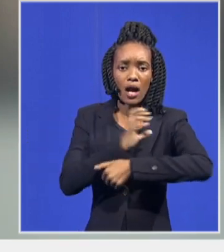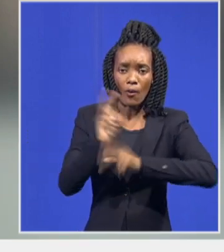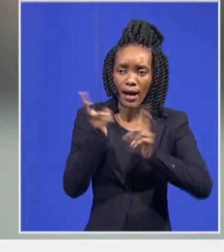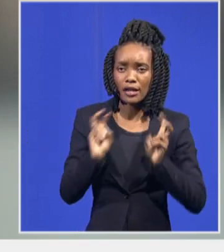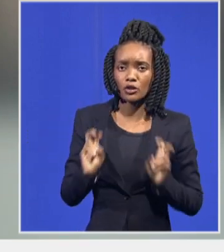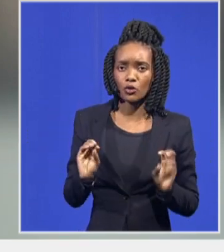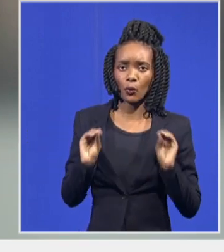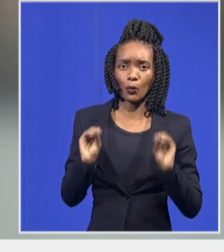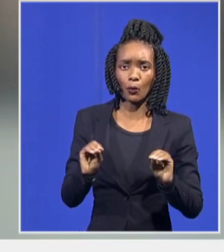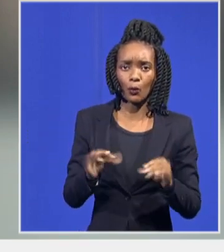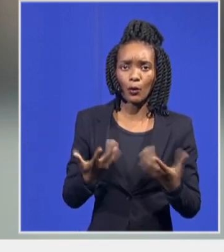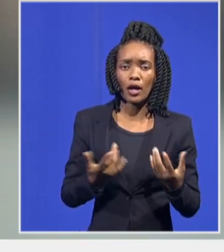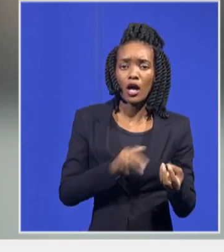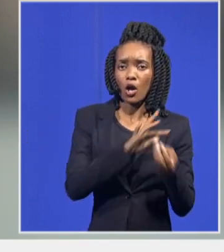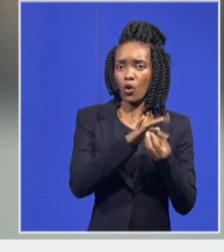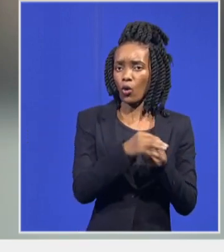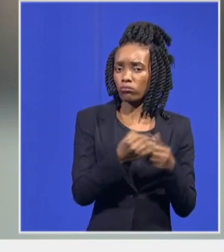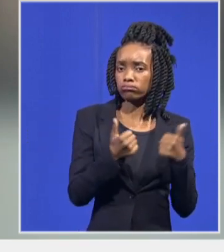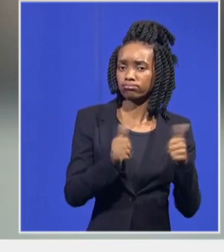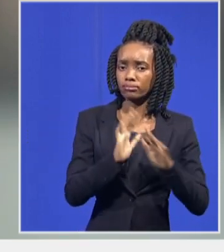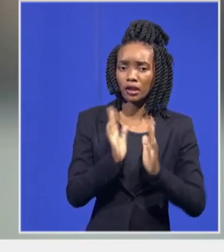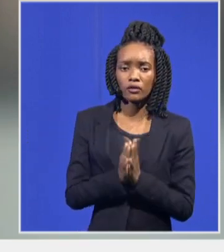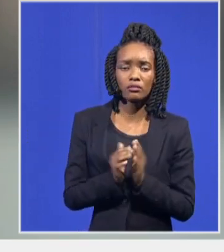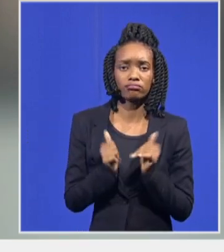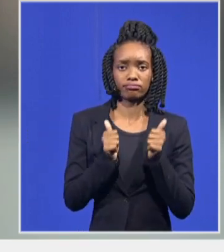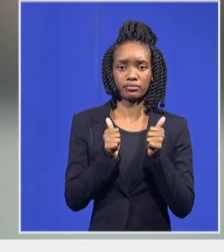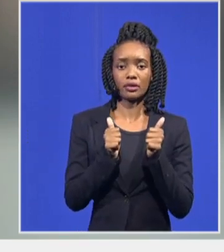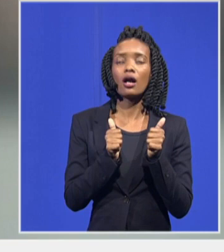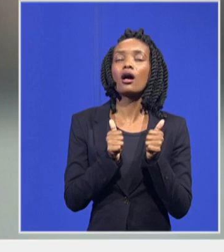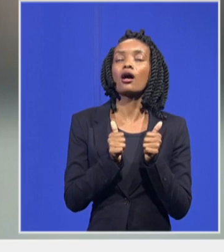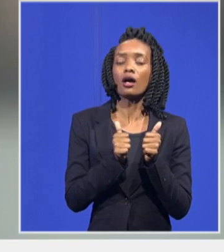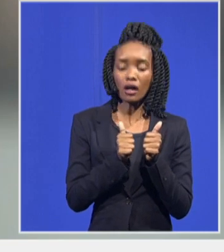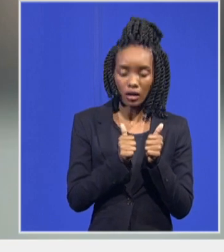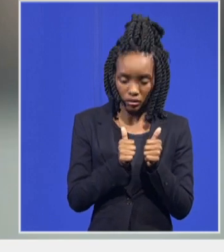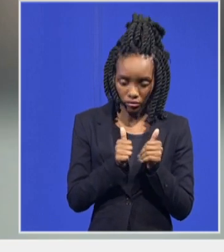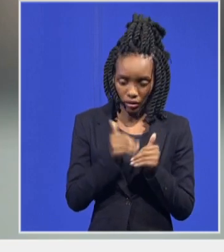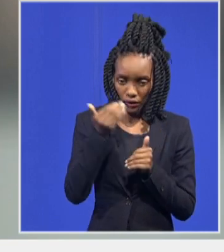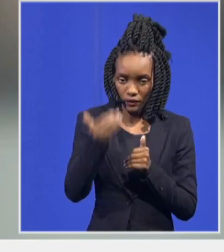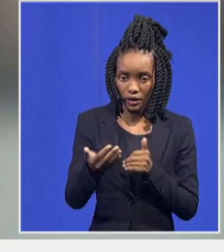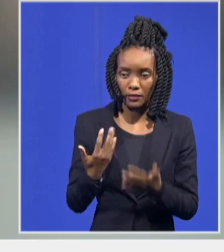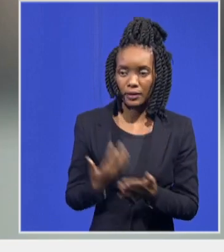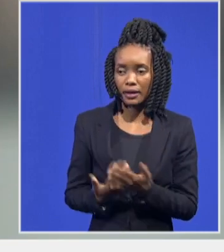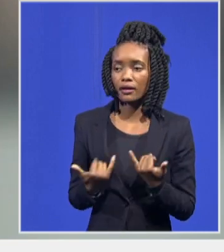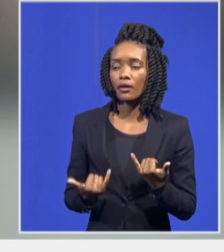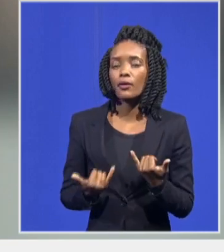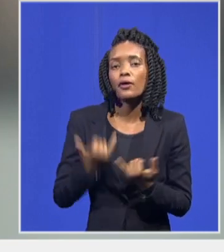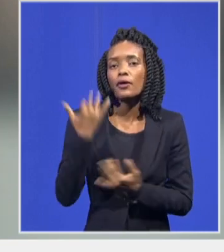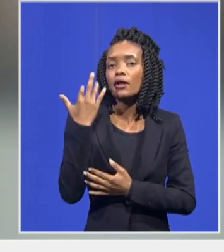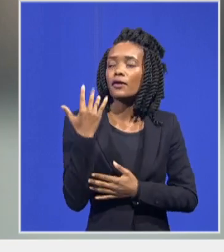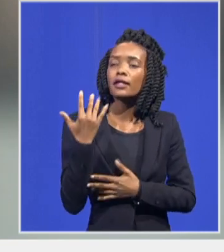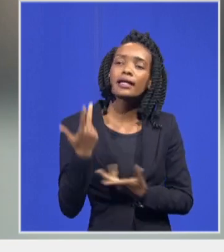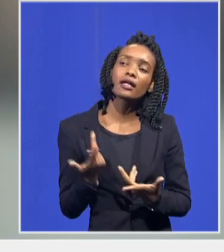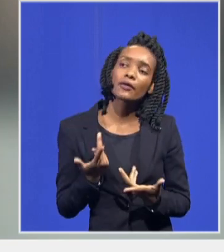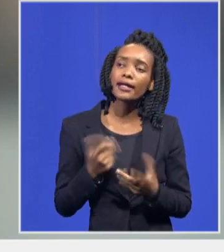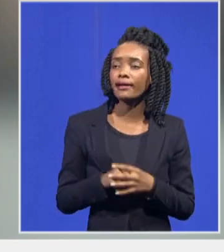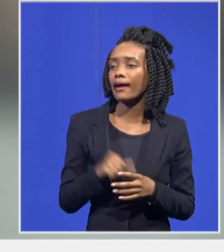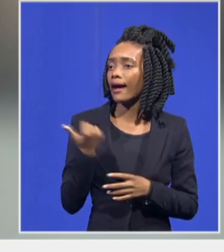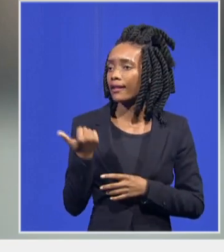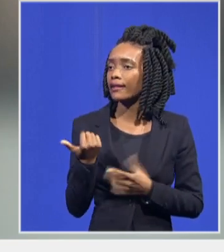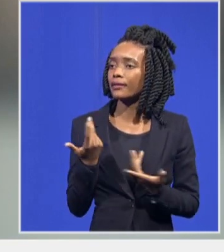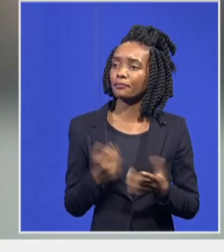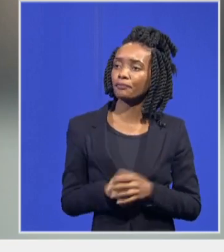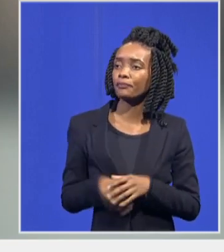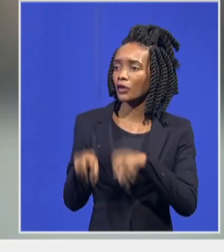co-located batteries in place, then we can look at opportunities to pull those plants off at a